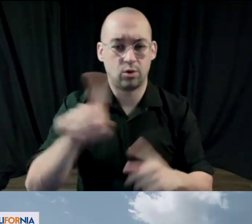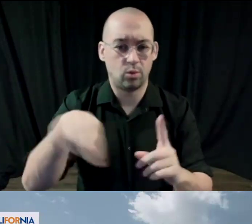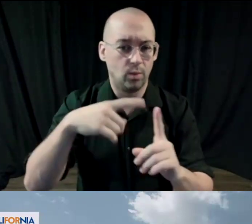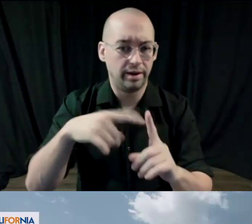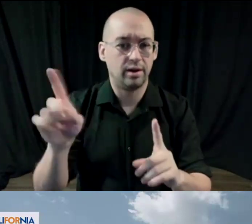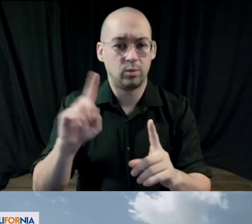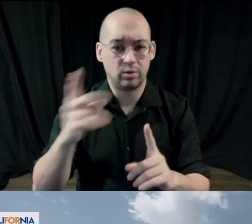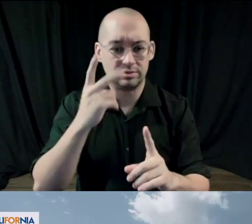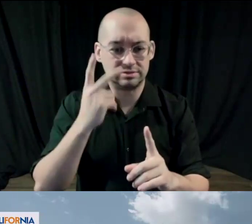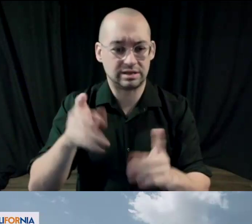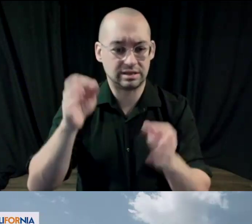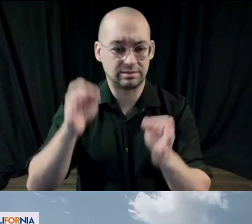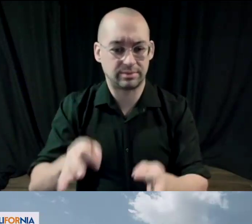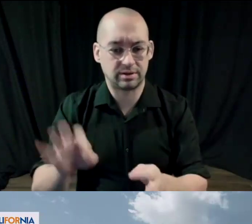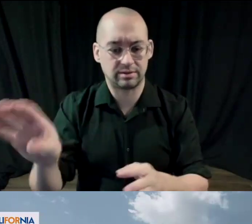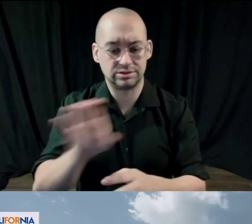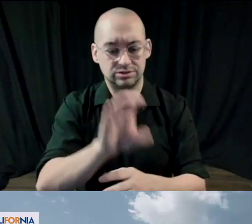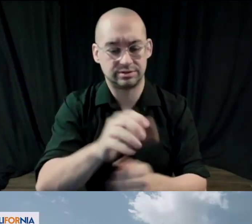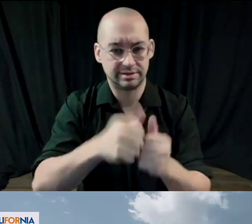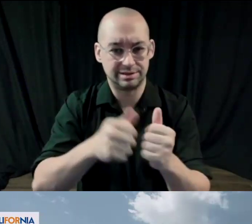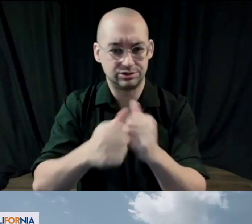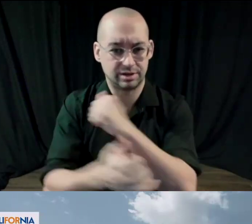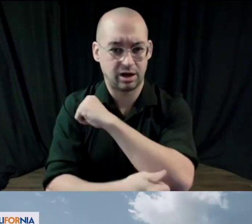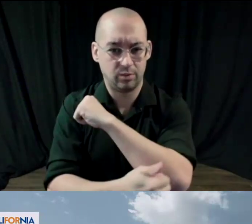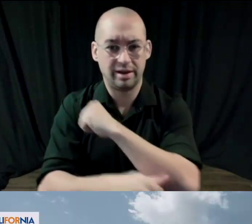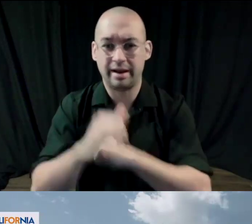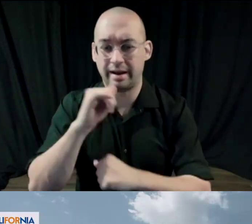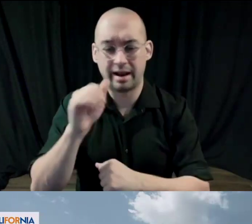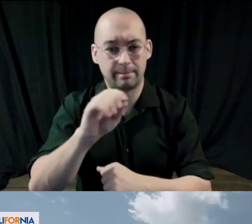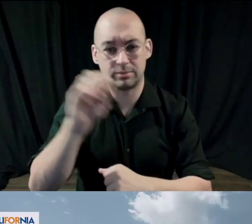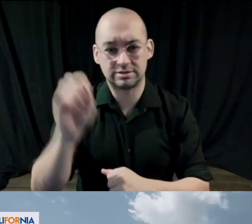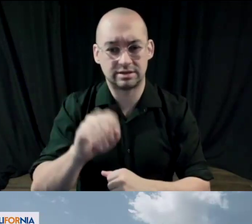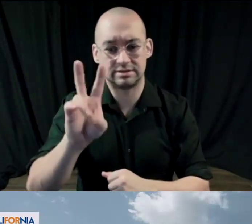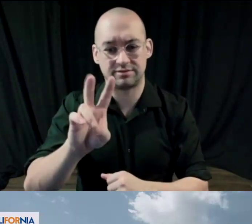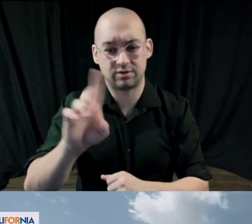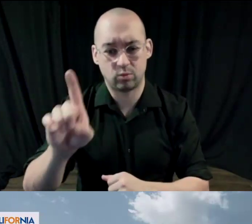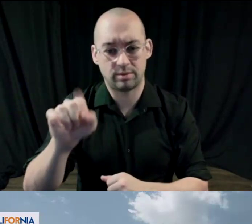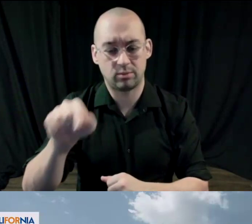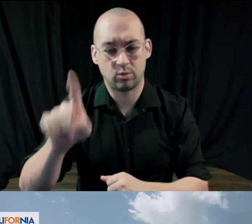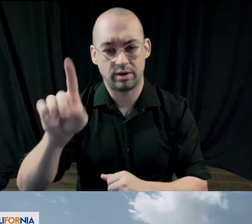determined allocations per county, not the percent of the 70.1 million?